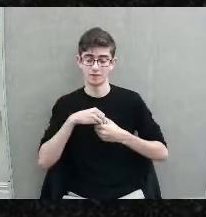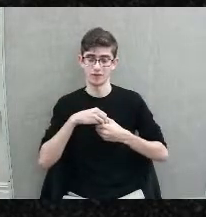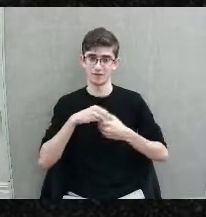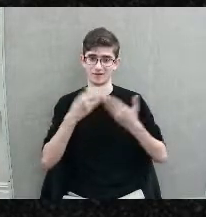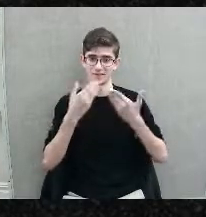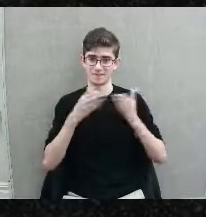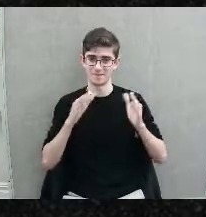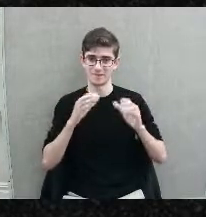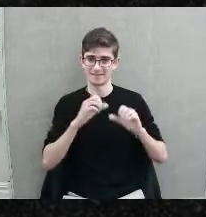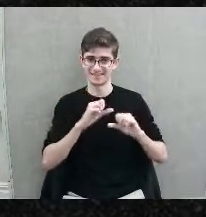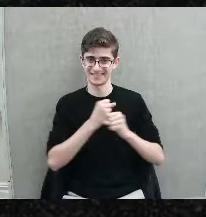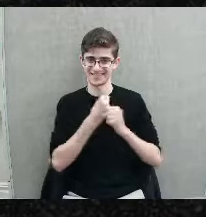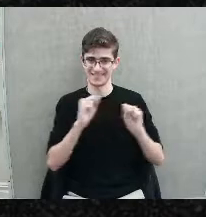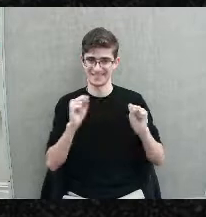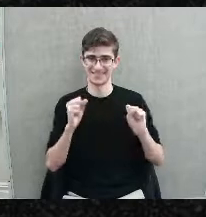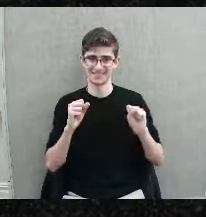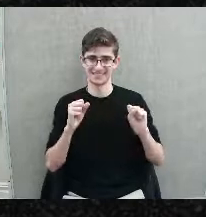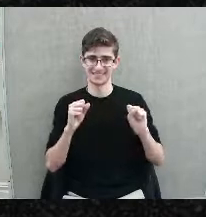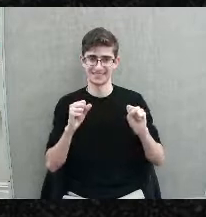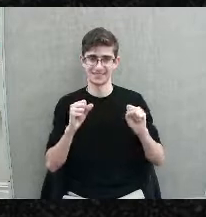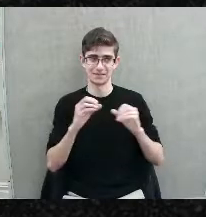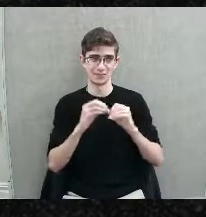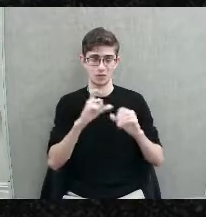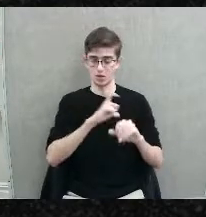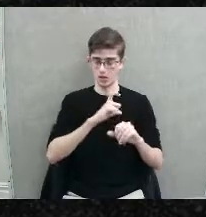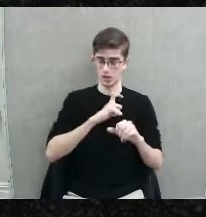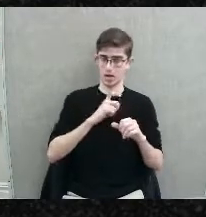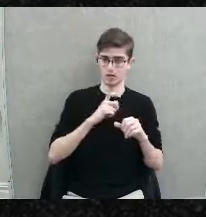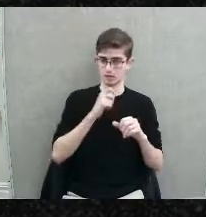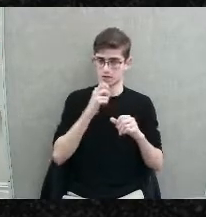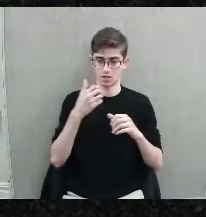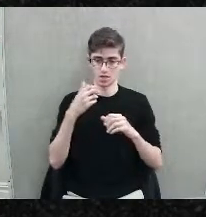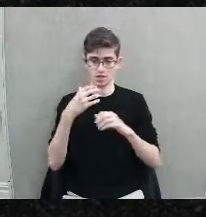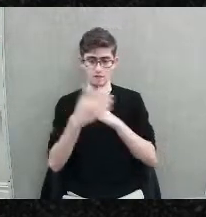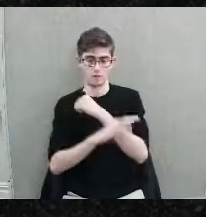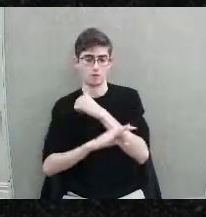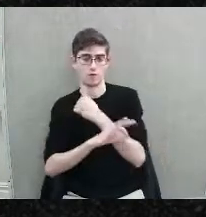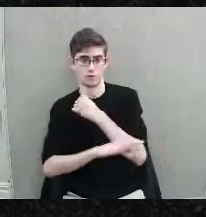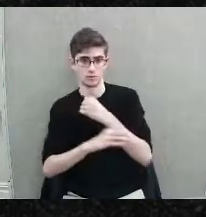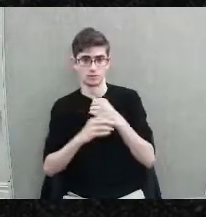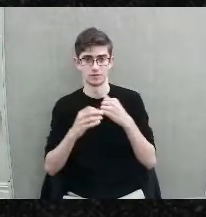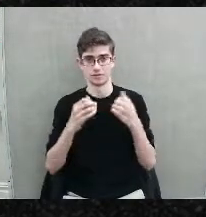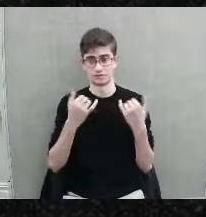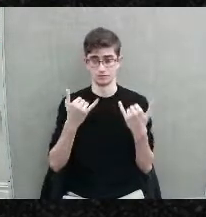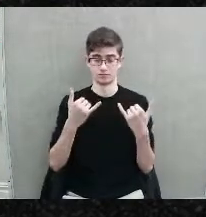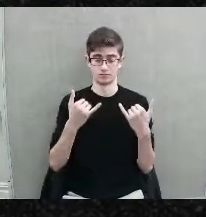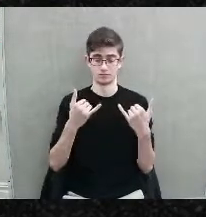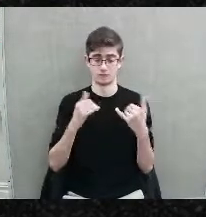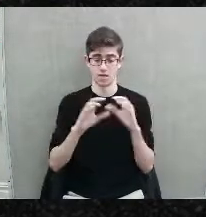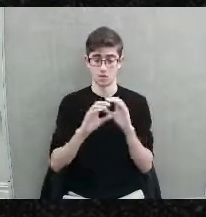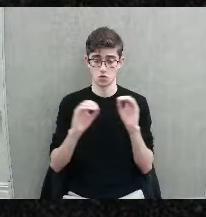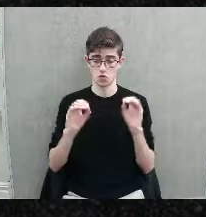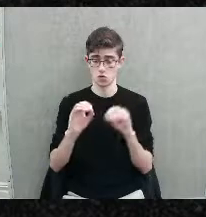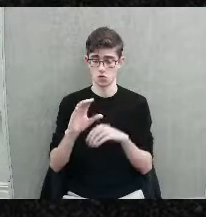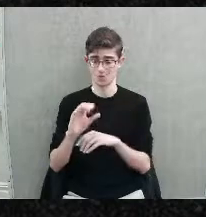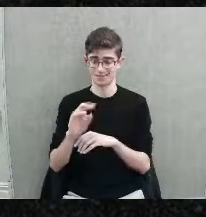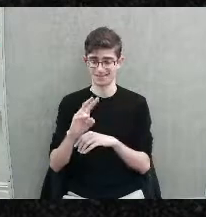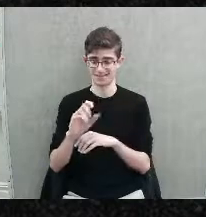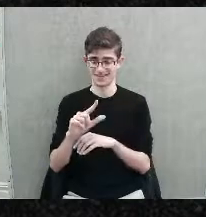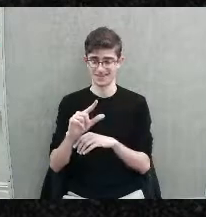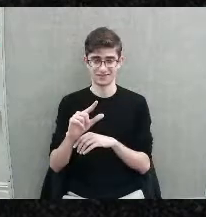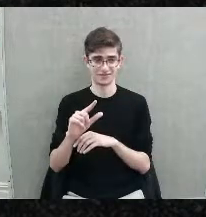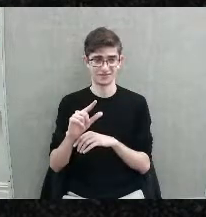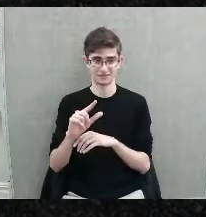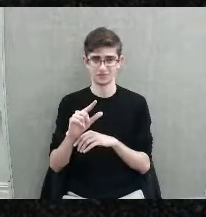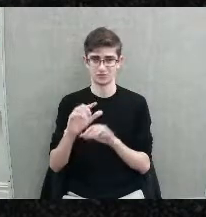public security functions. So there is no civil command anymore. It's a military